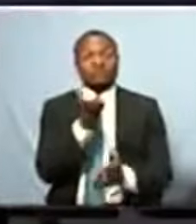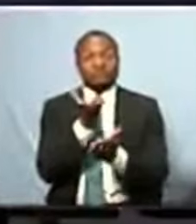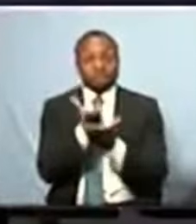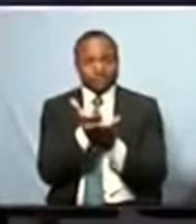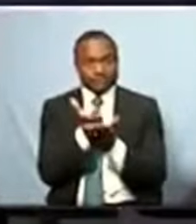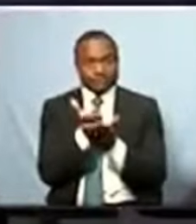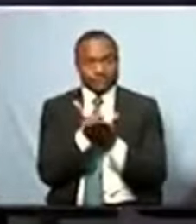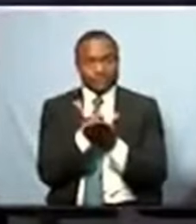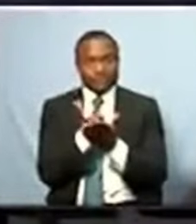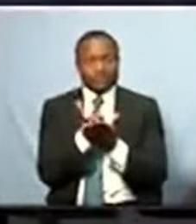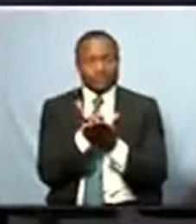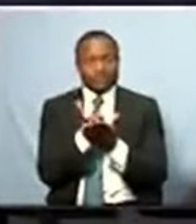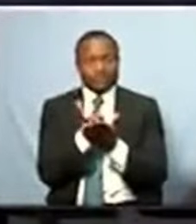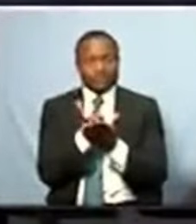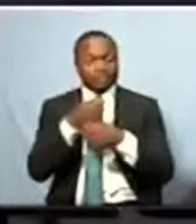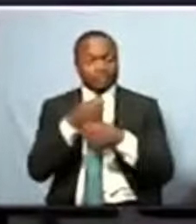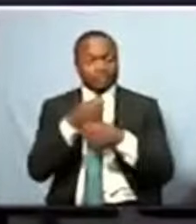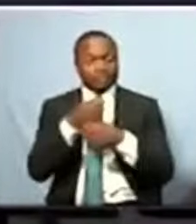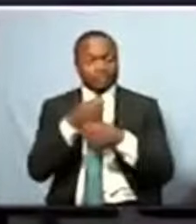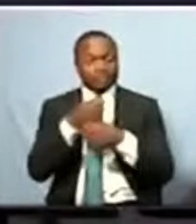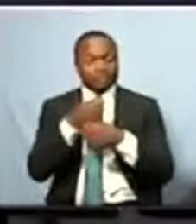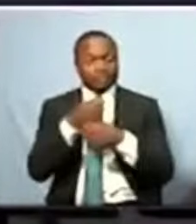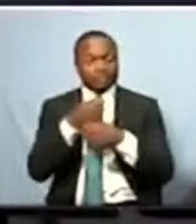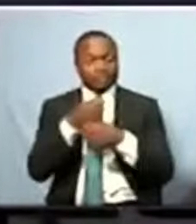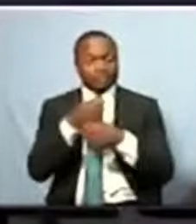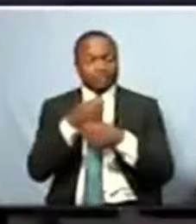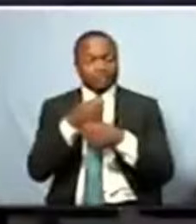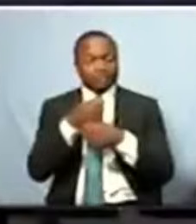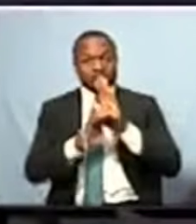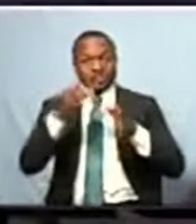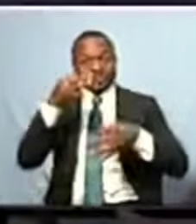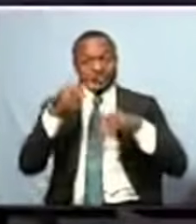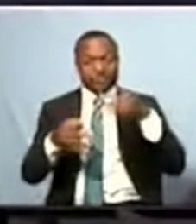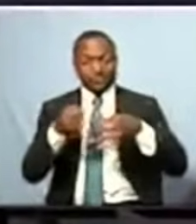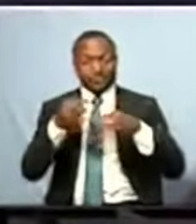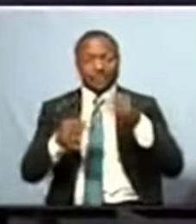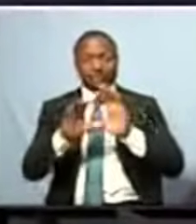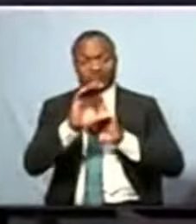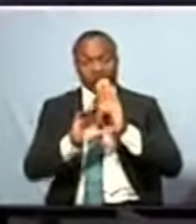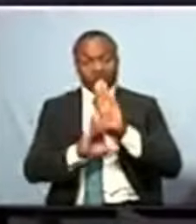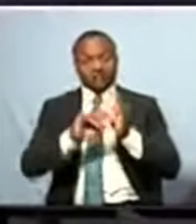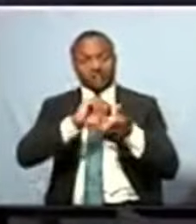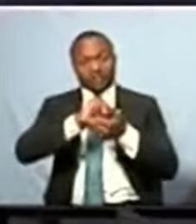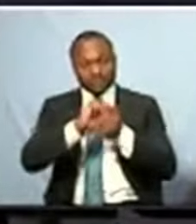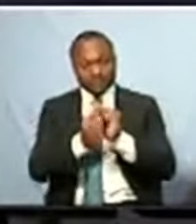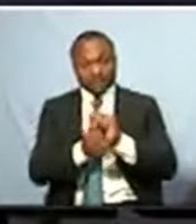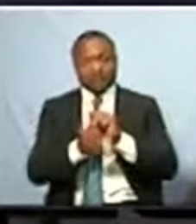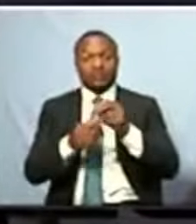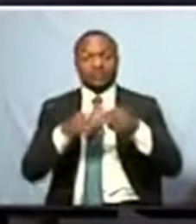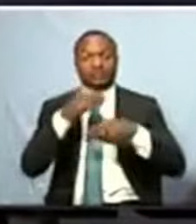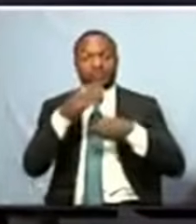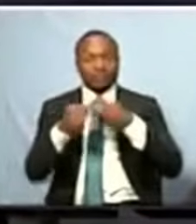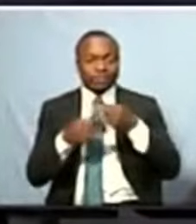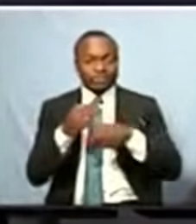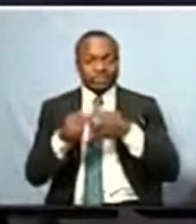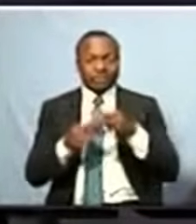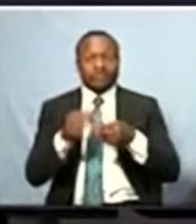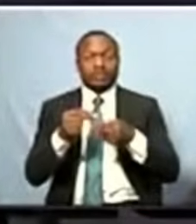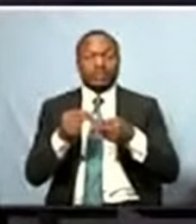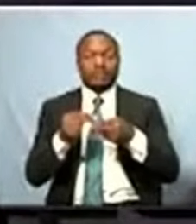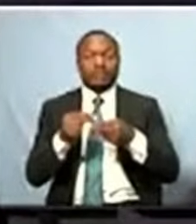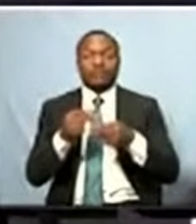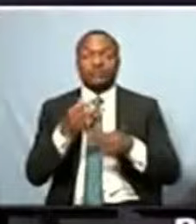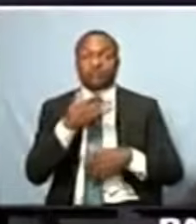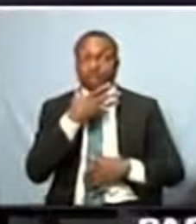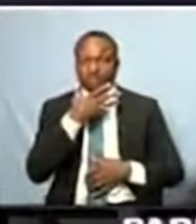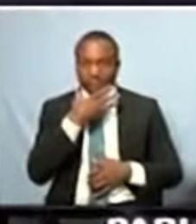inform the amendment of the Constitution. And once the Constitution is amended, then the Commission is mandated now